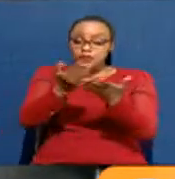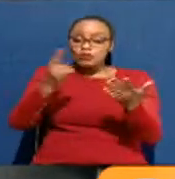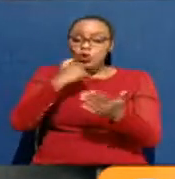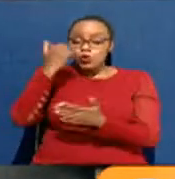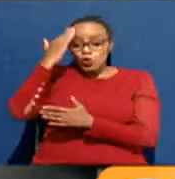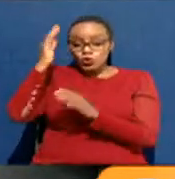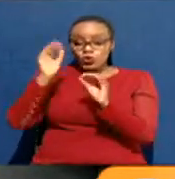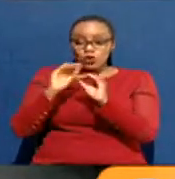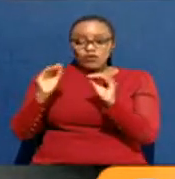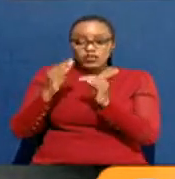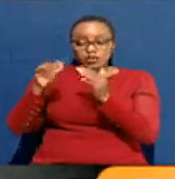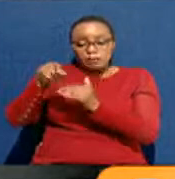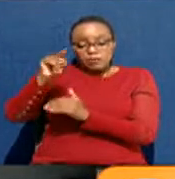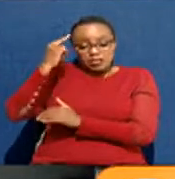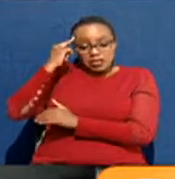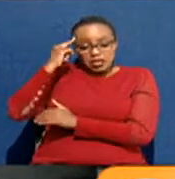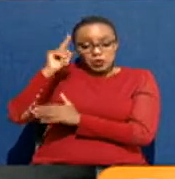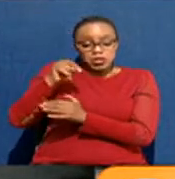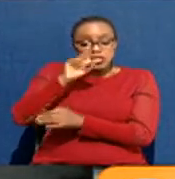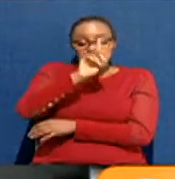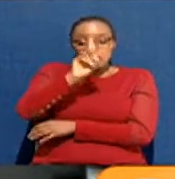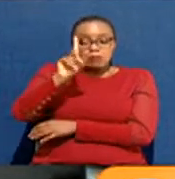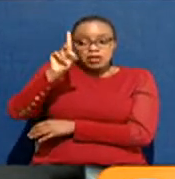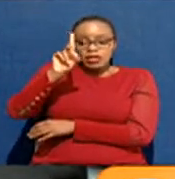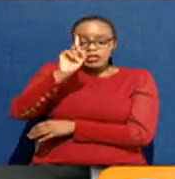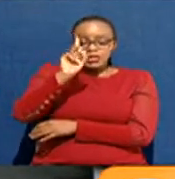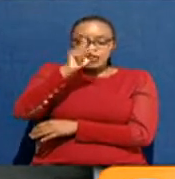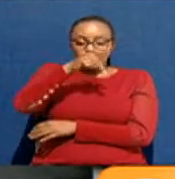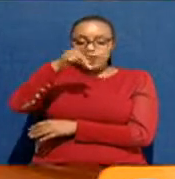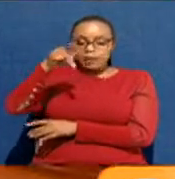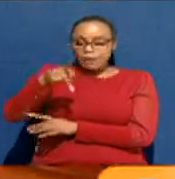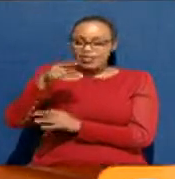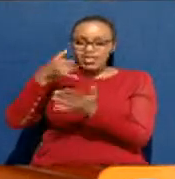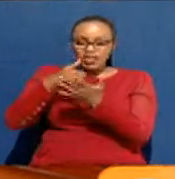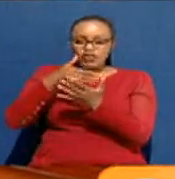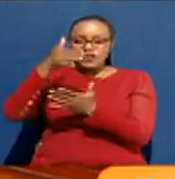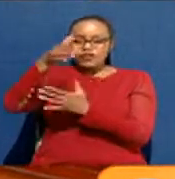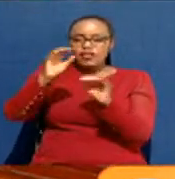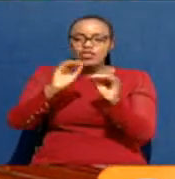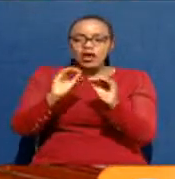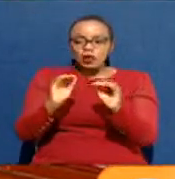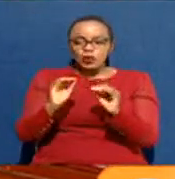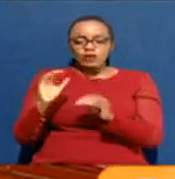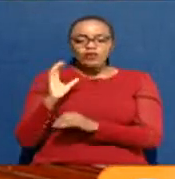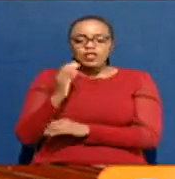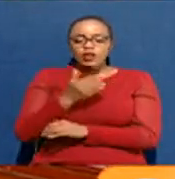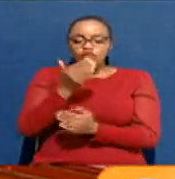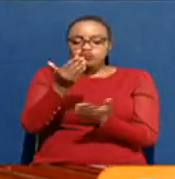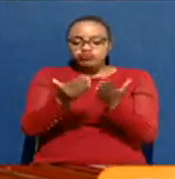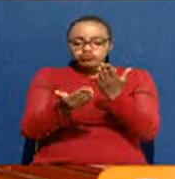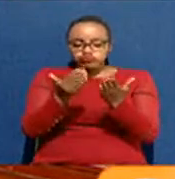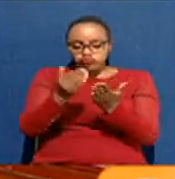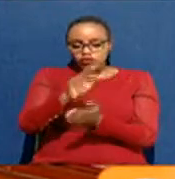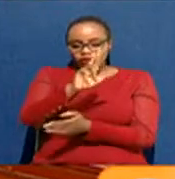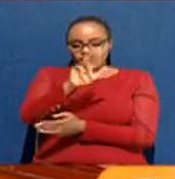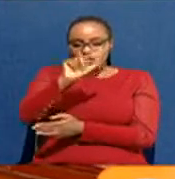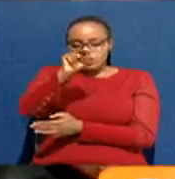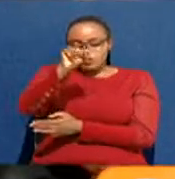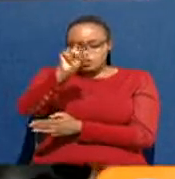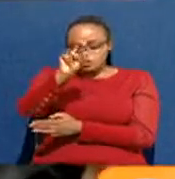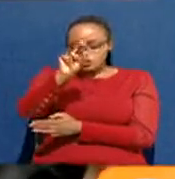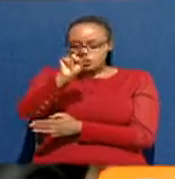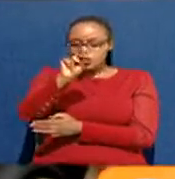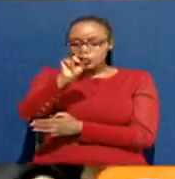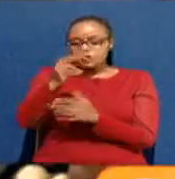think the DPP has abdicated his duty, they are not in court. The committee is expected to assess Ingonga's suitability